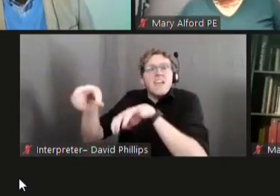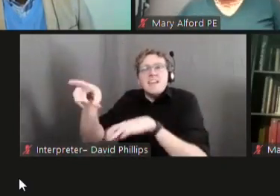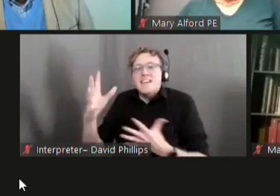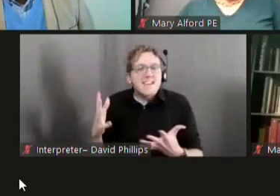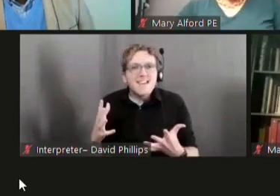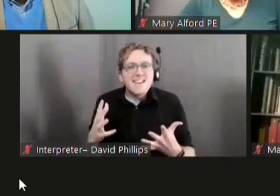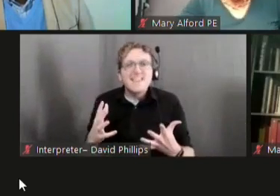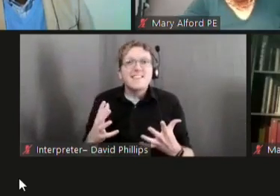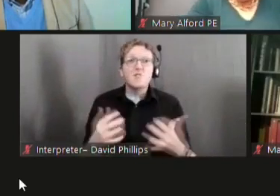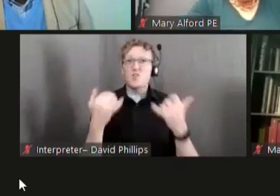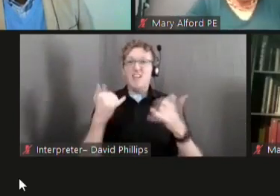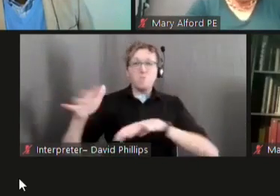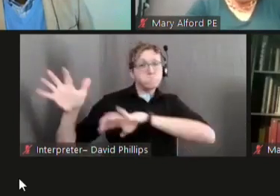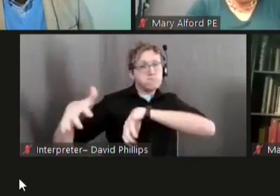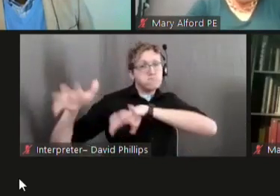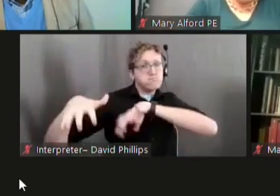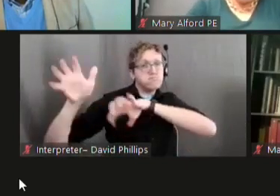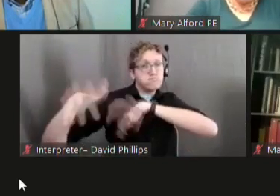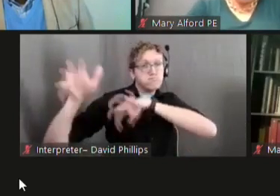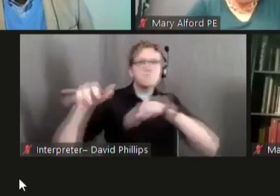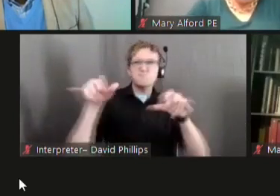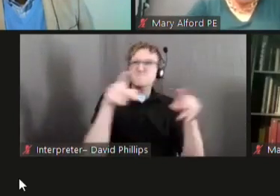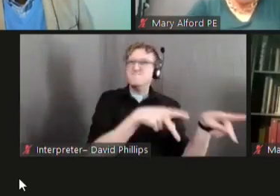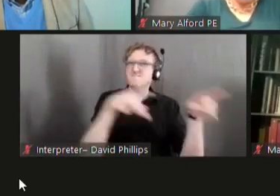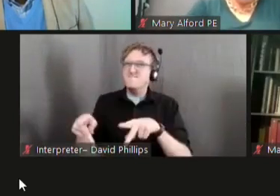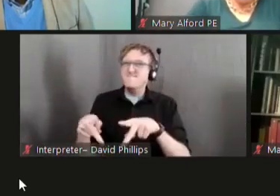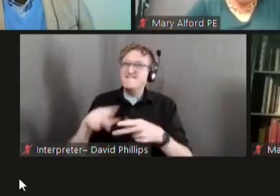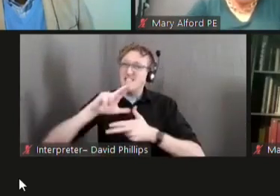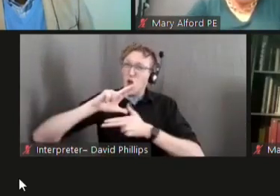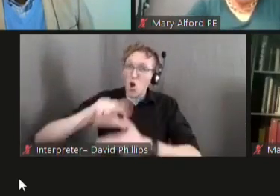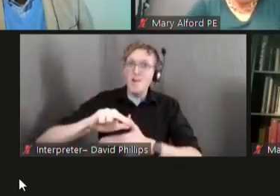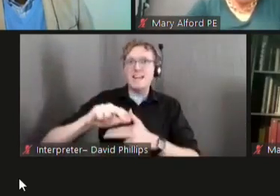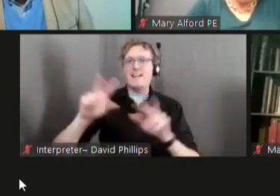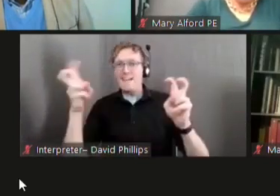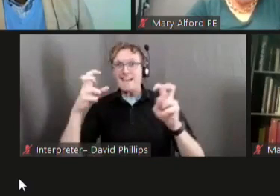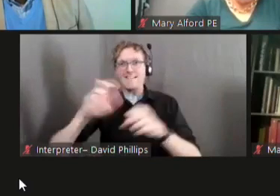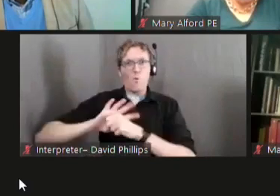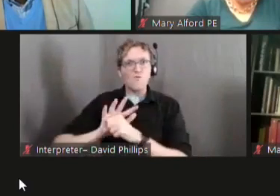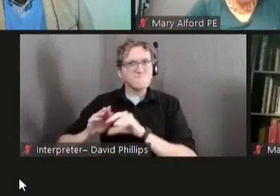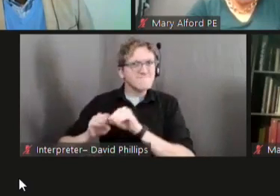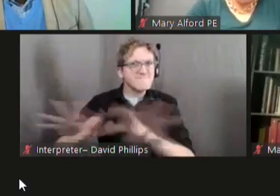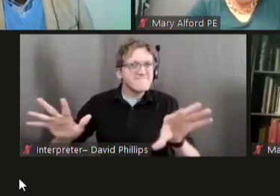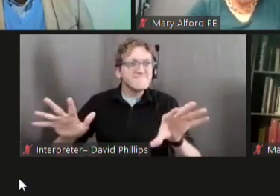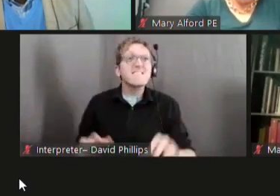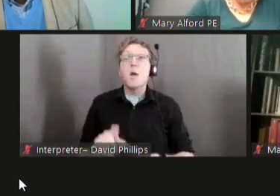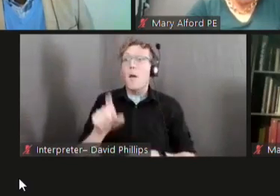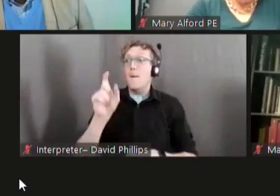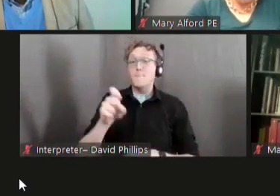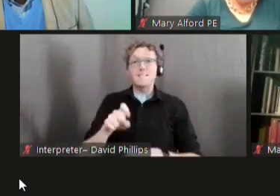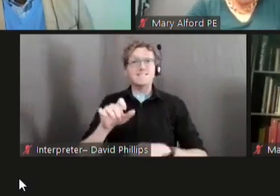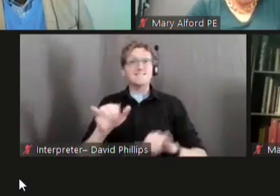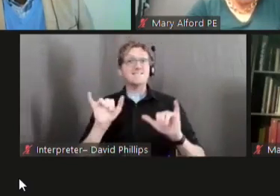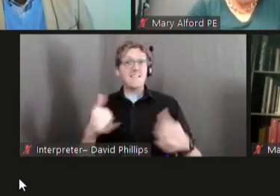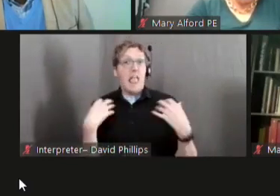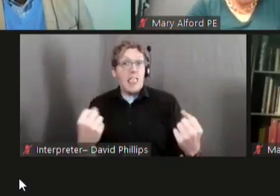right now, we're in a rainstorm. We are in a downpour. We're in a tropical storm version And for us to stay dry, you not only need your umbrella,